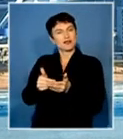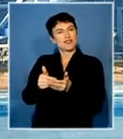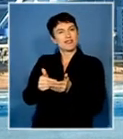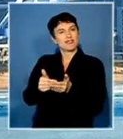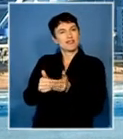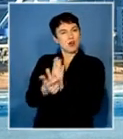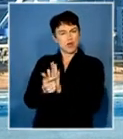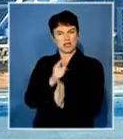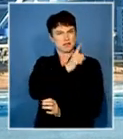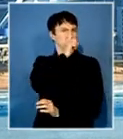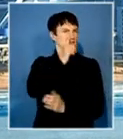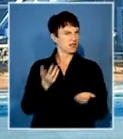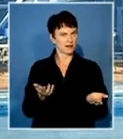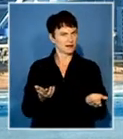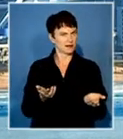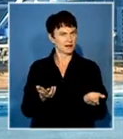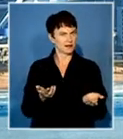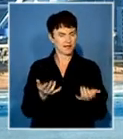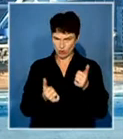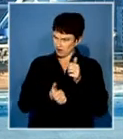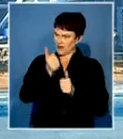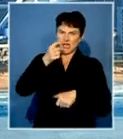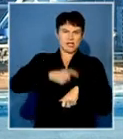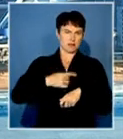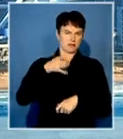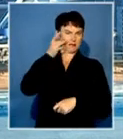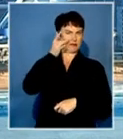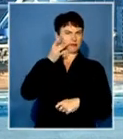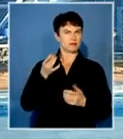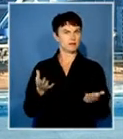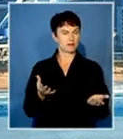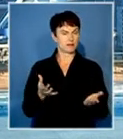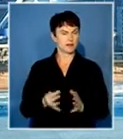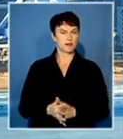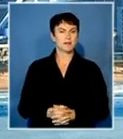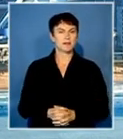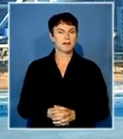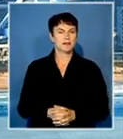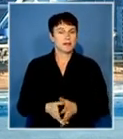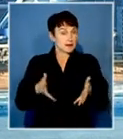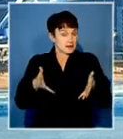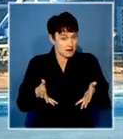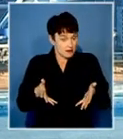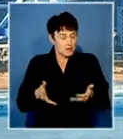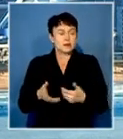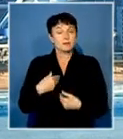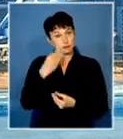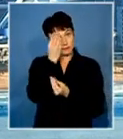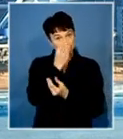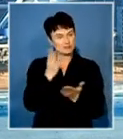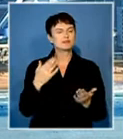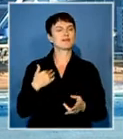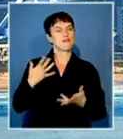protection law. So the first time I hear this is from him. Now, let me just say that we have